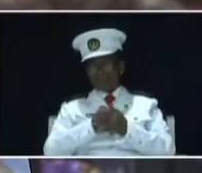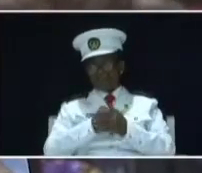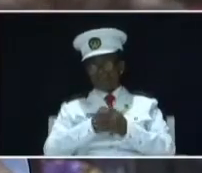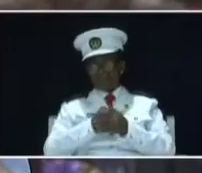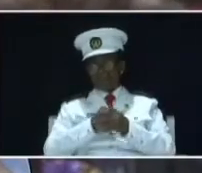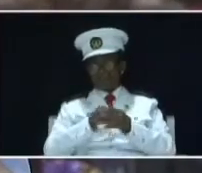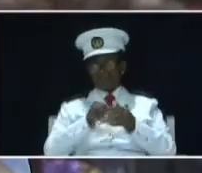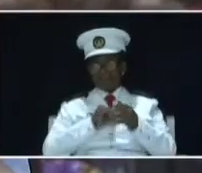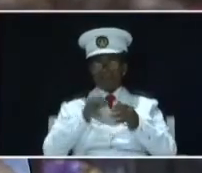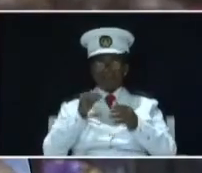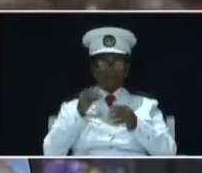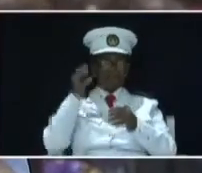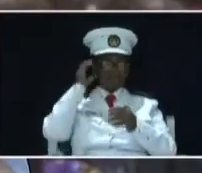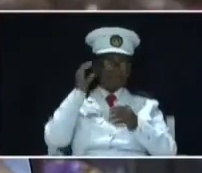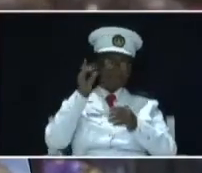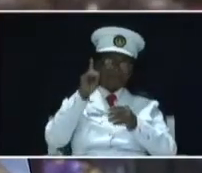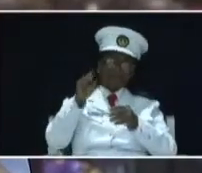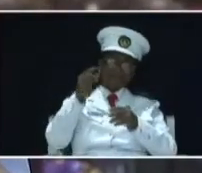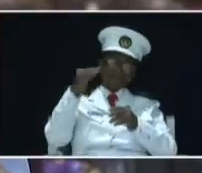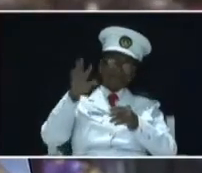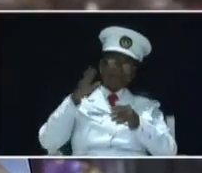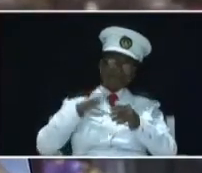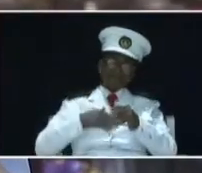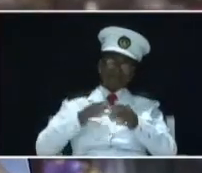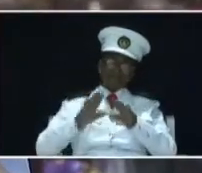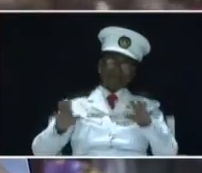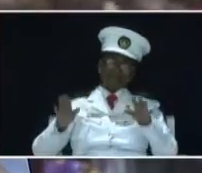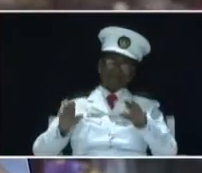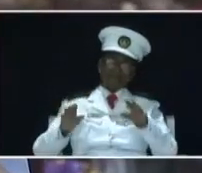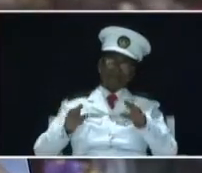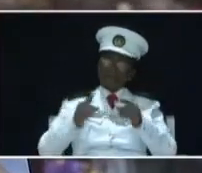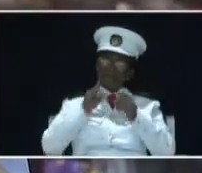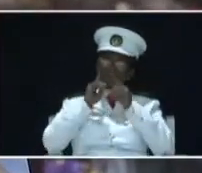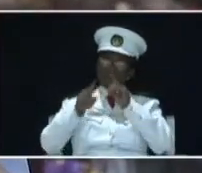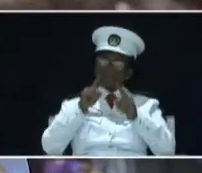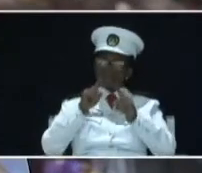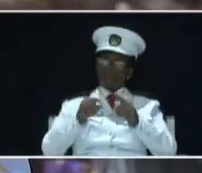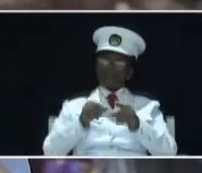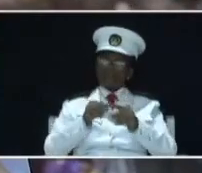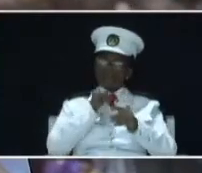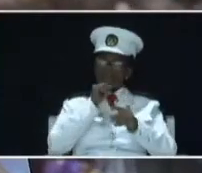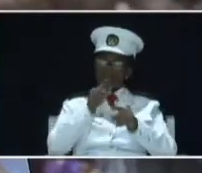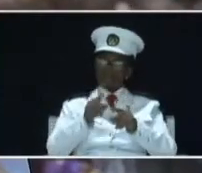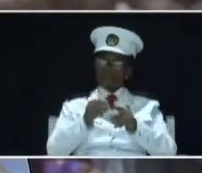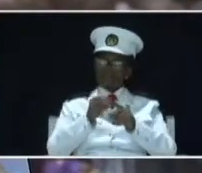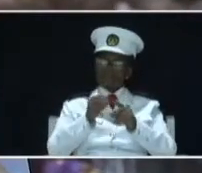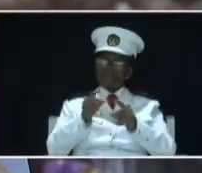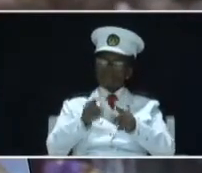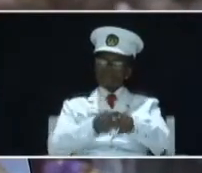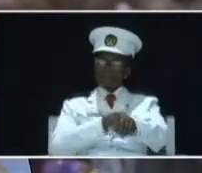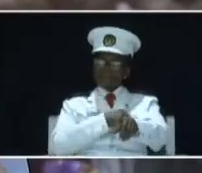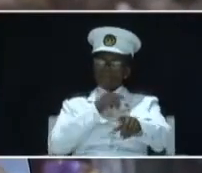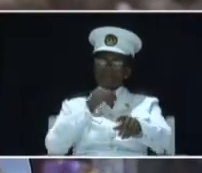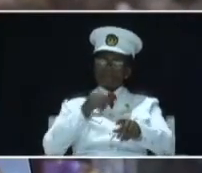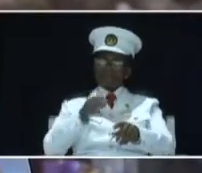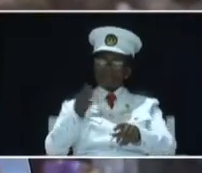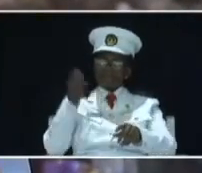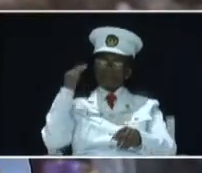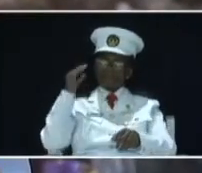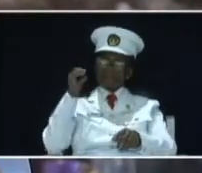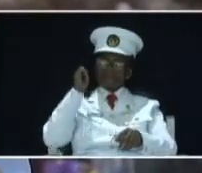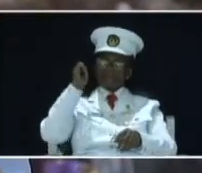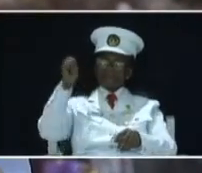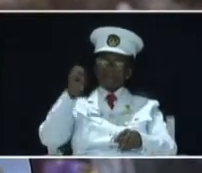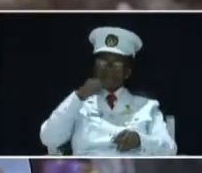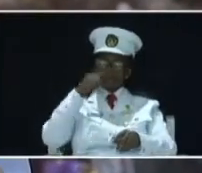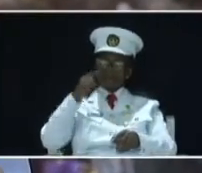I had one of my children talking not too long ago. He said, God, just give me